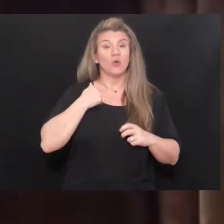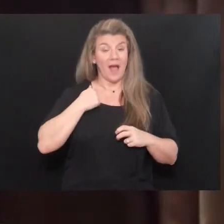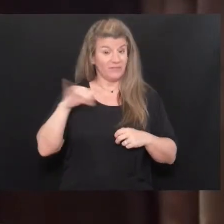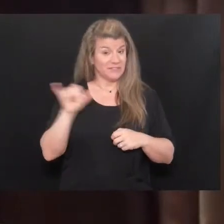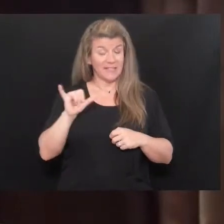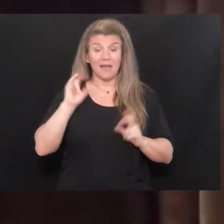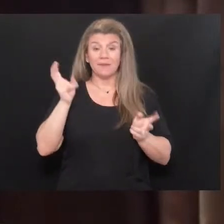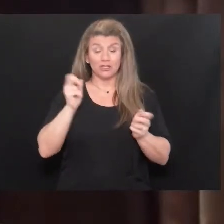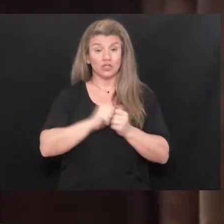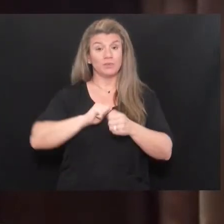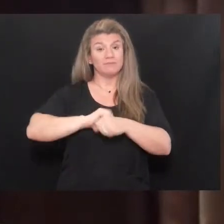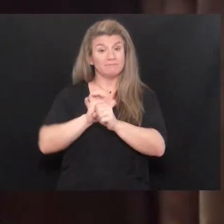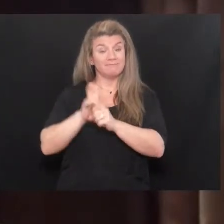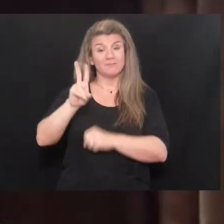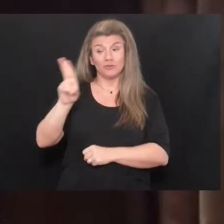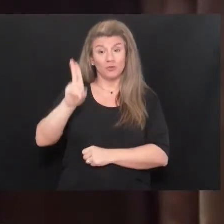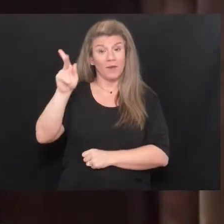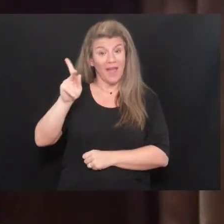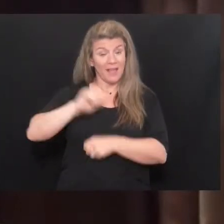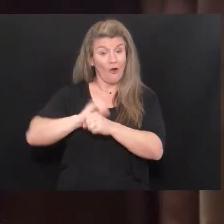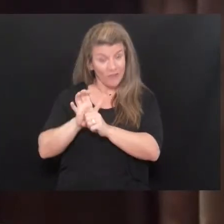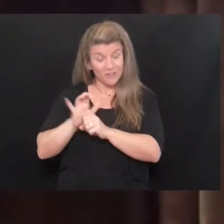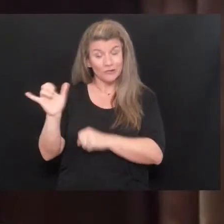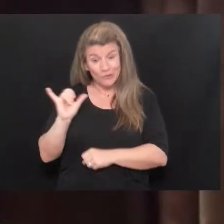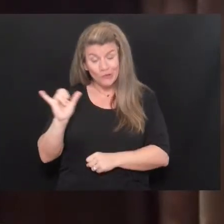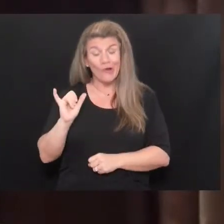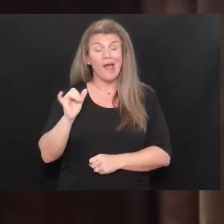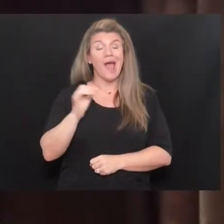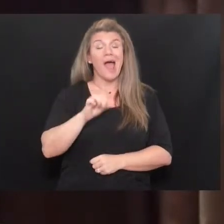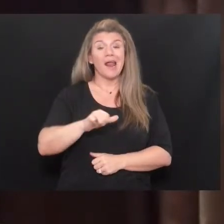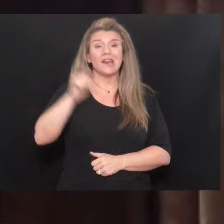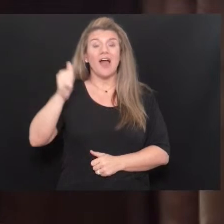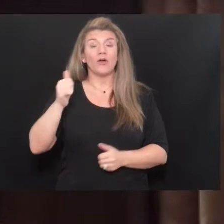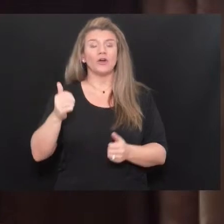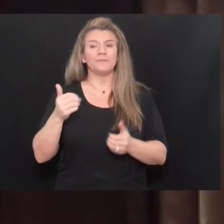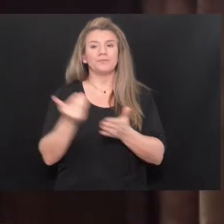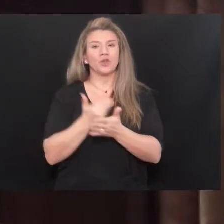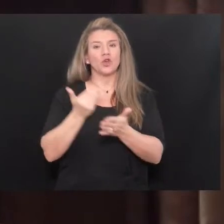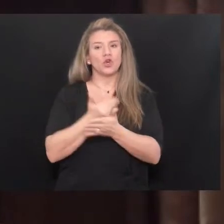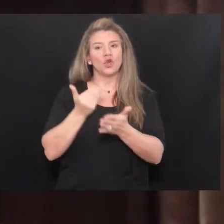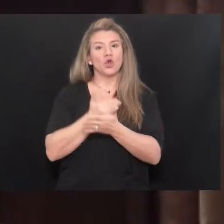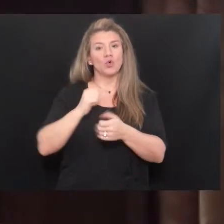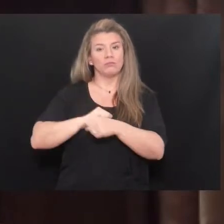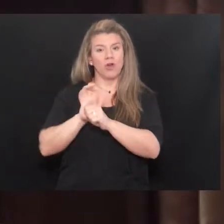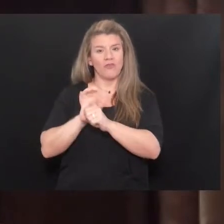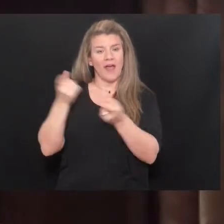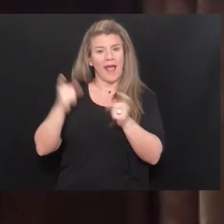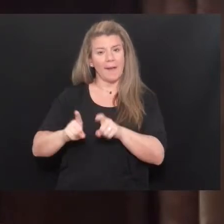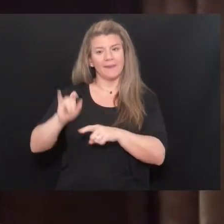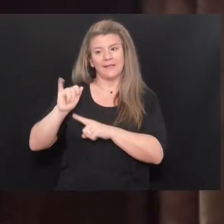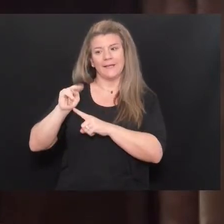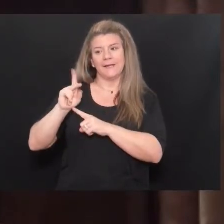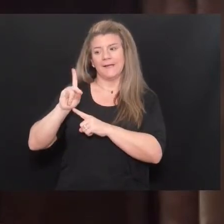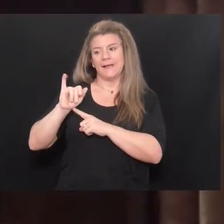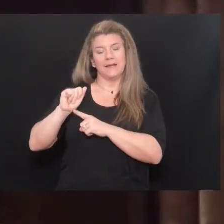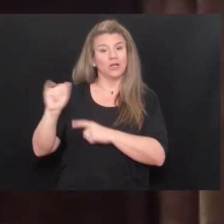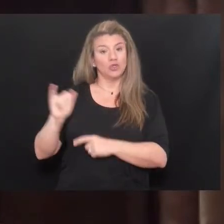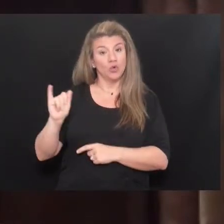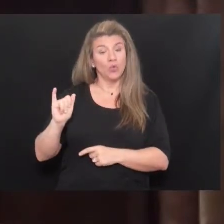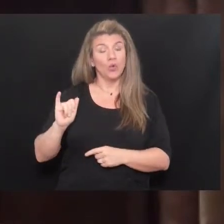Kingdom COVID-19 variant, and also another variant that happened in India. So as the governor